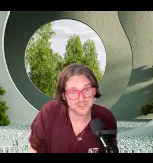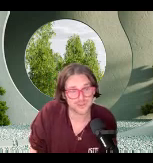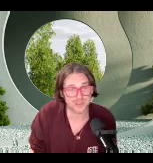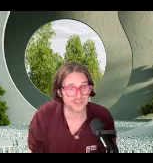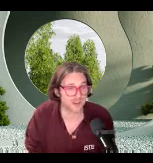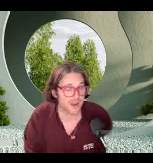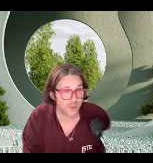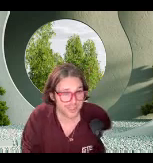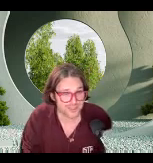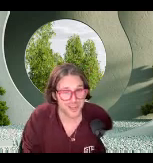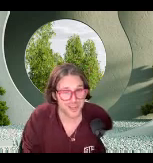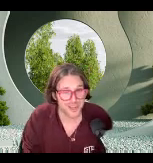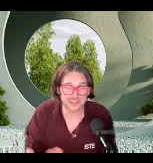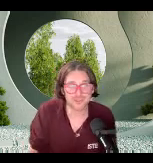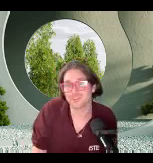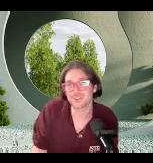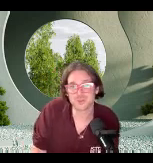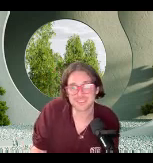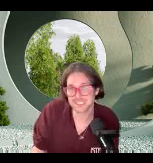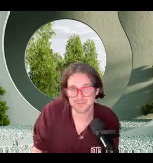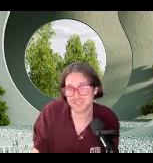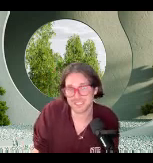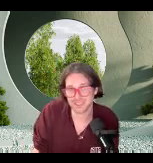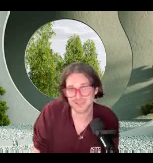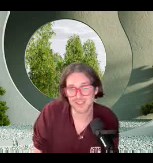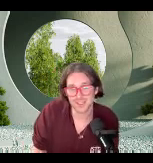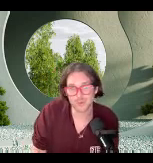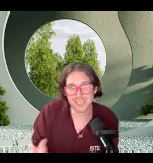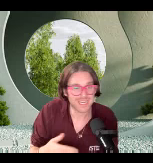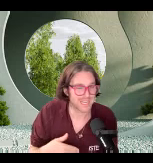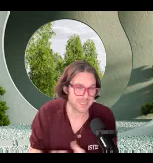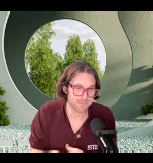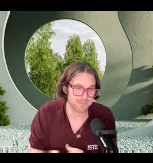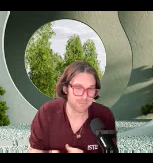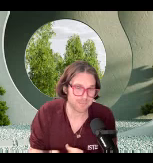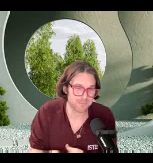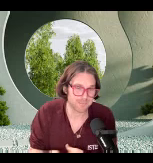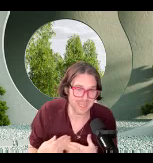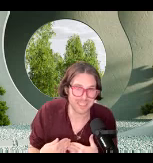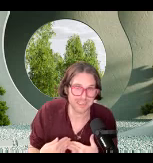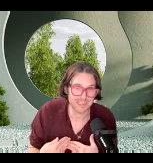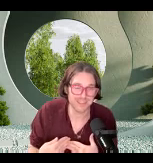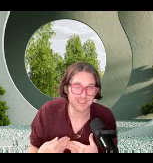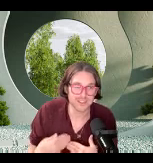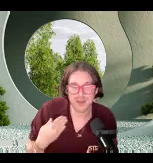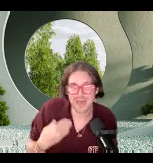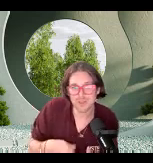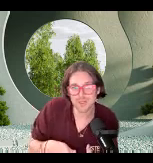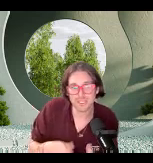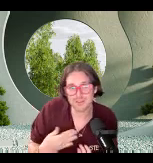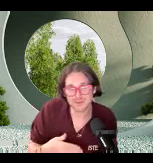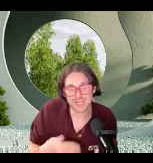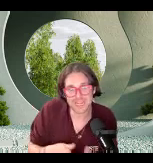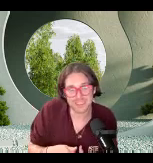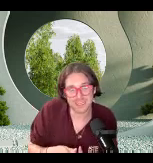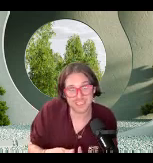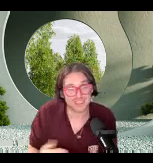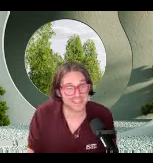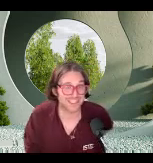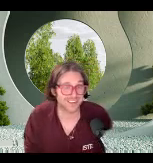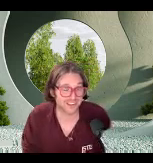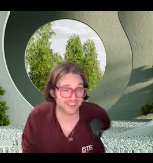it's our classrooms, whether it's our hallways, whether it's our virtual Teams meetings. We cannot separate ourselves from our identity. So how can we